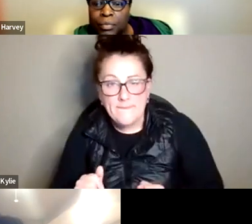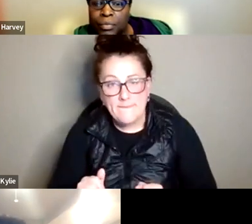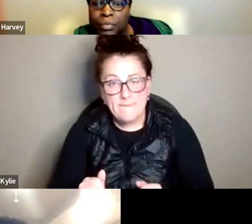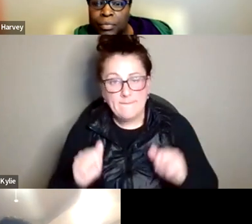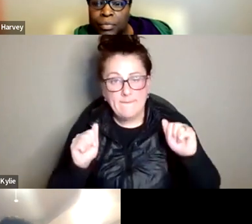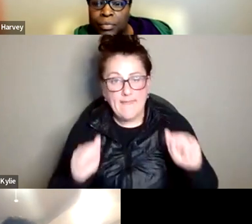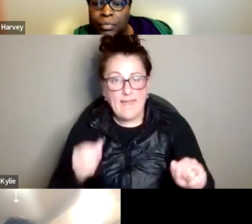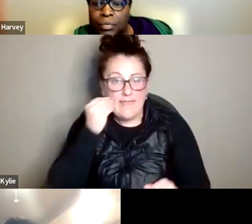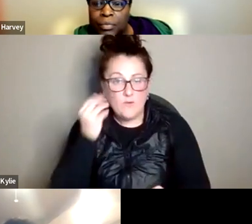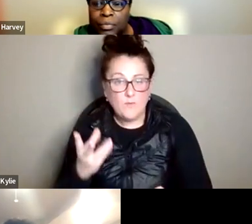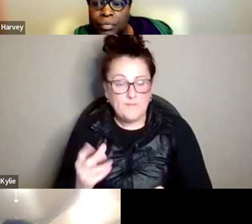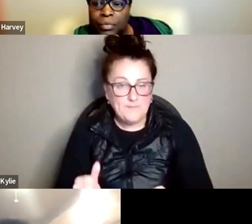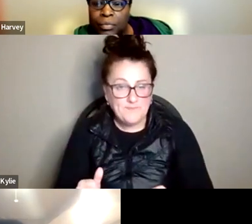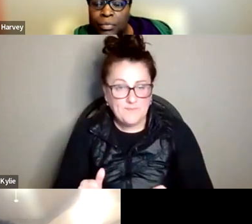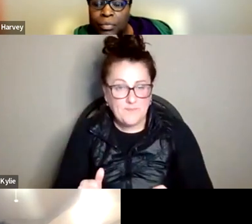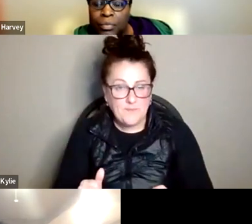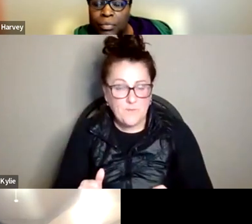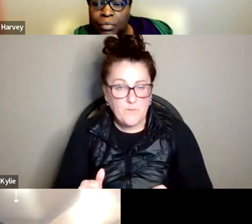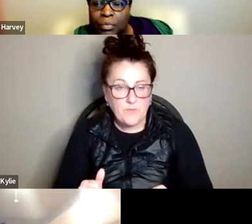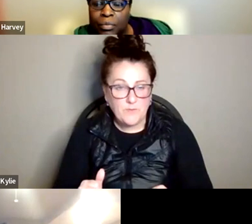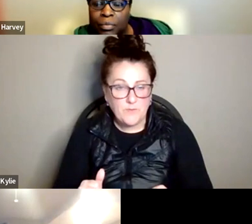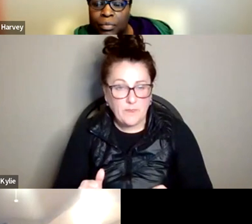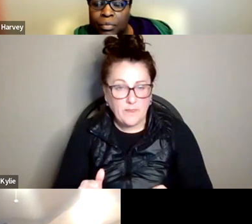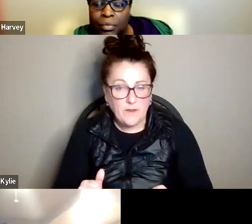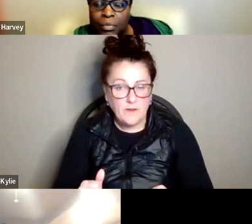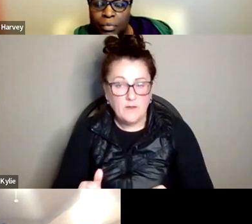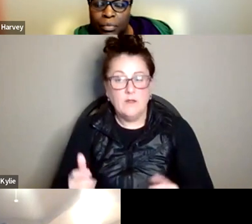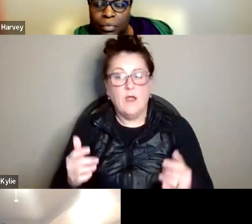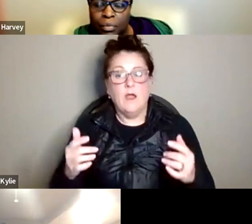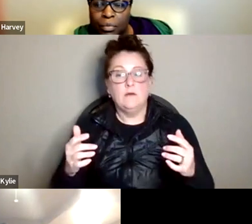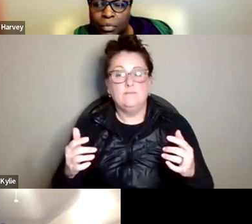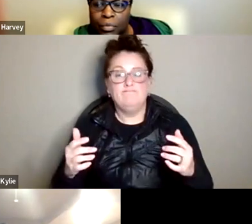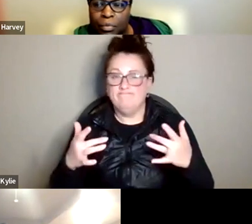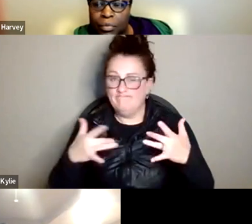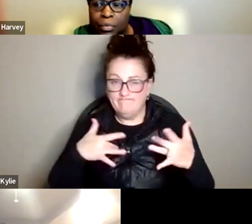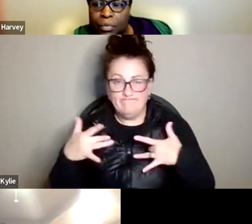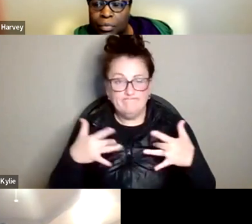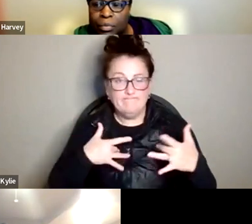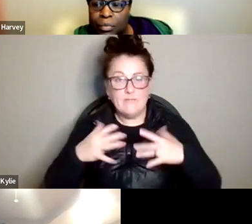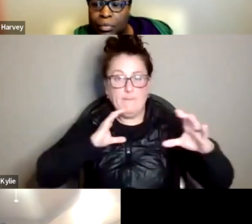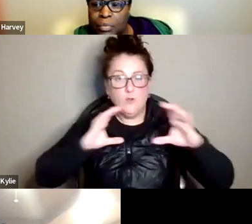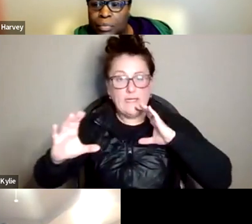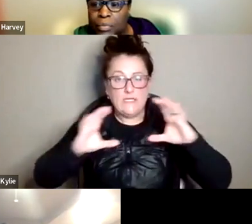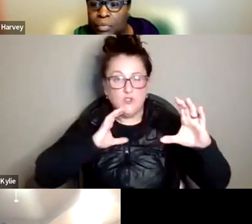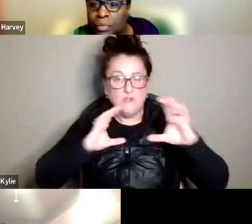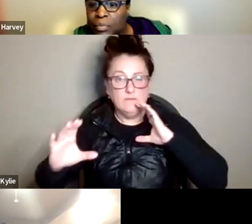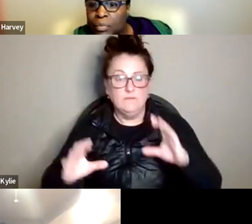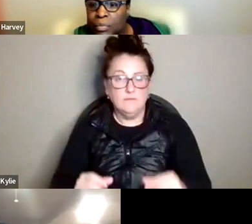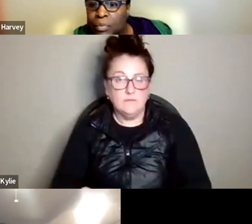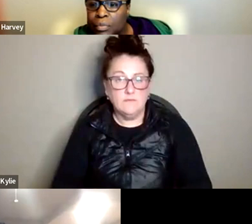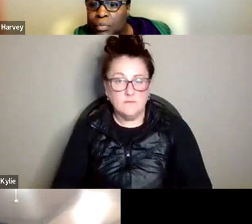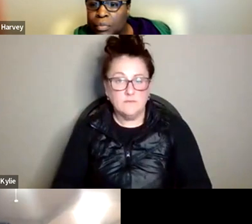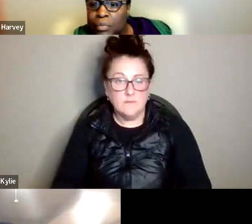is that I am very concerned about the communication.